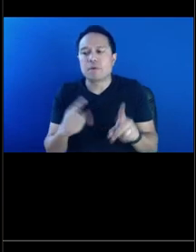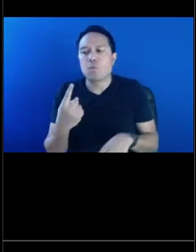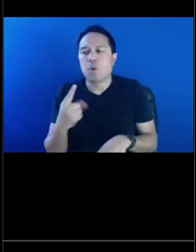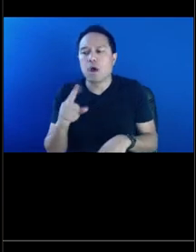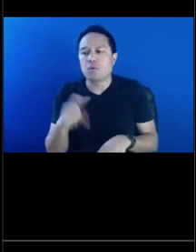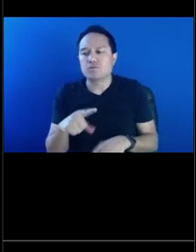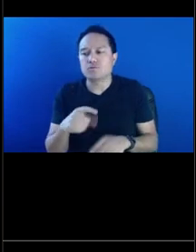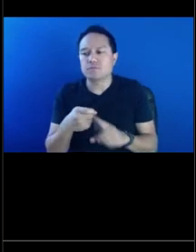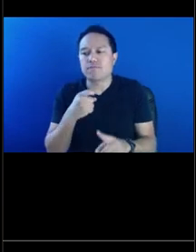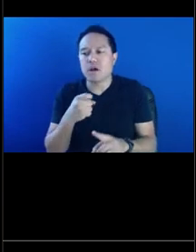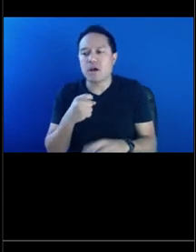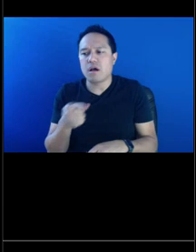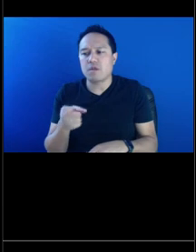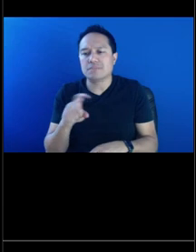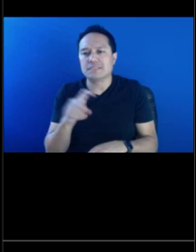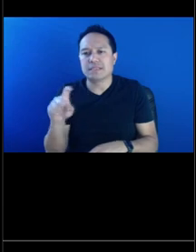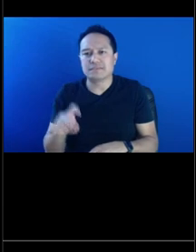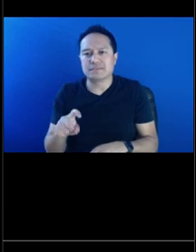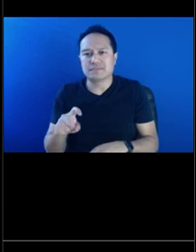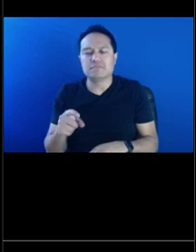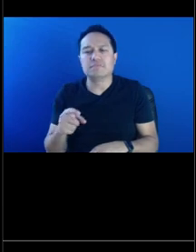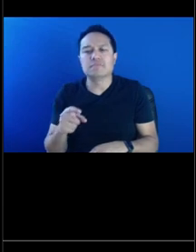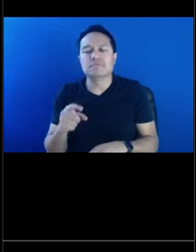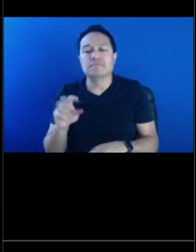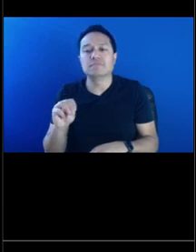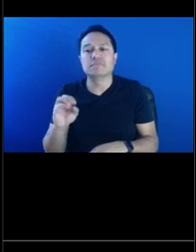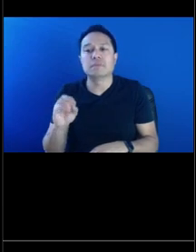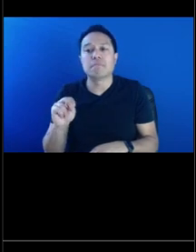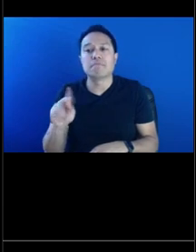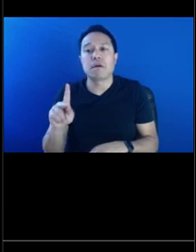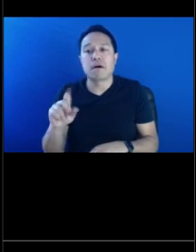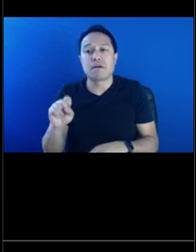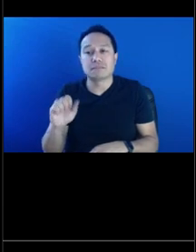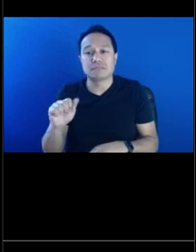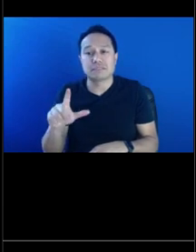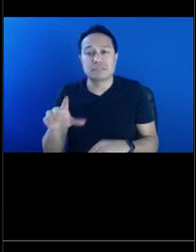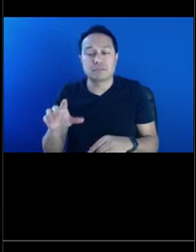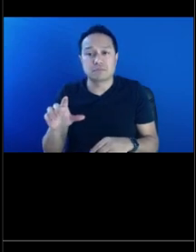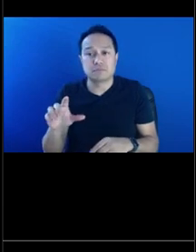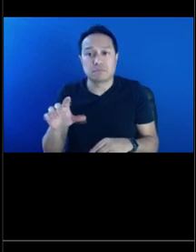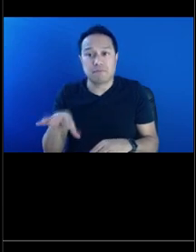in from Texas is, are monk seals only found in Hawaii?